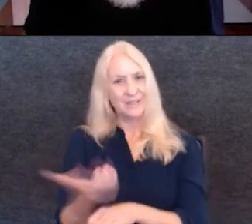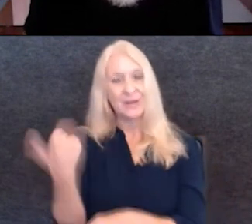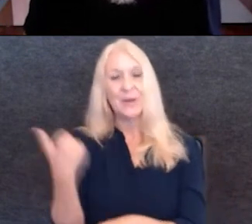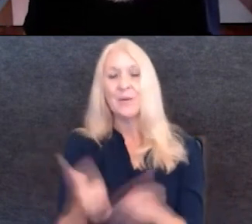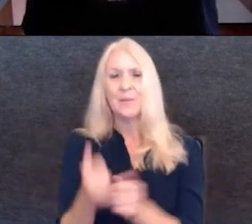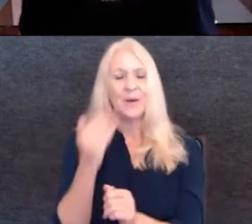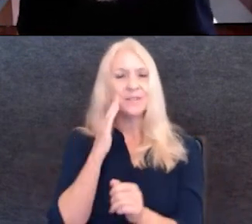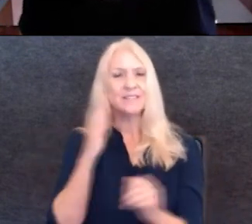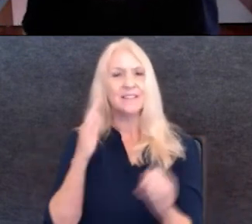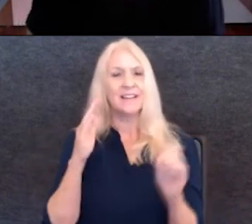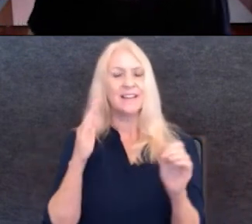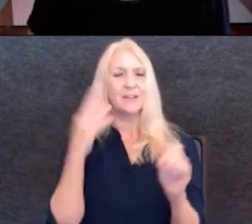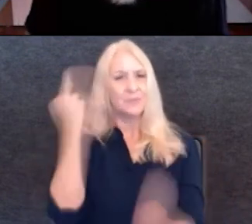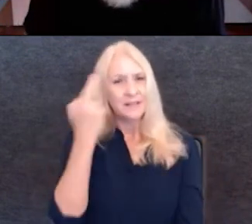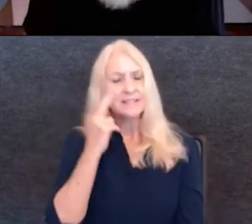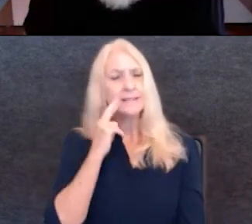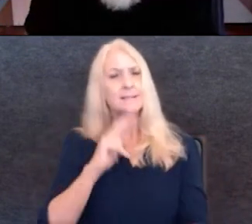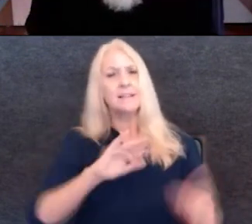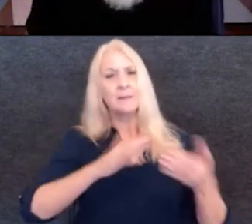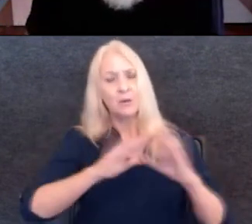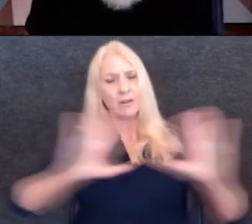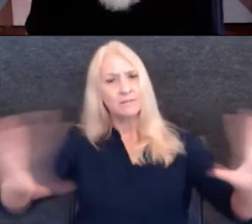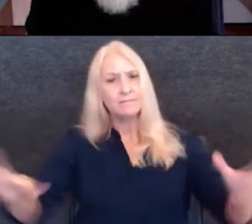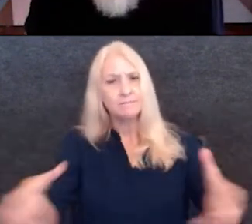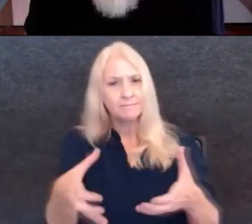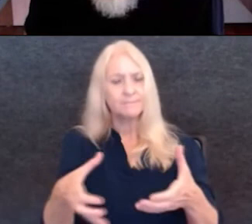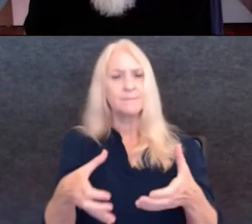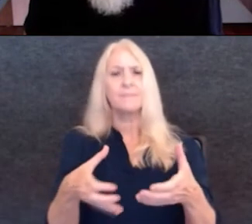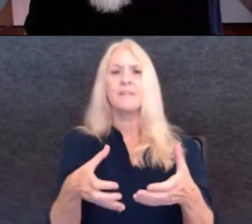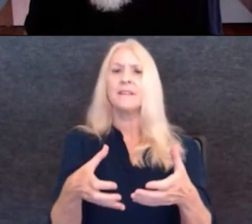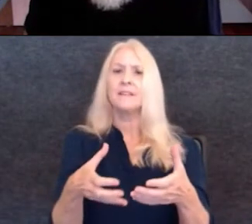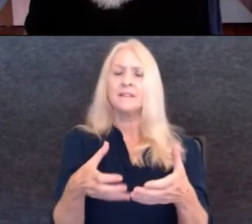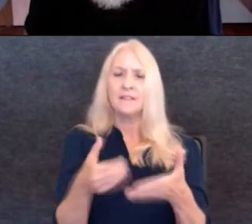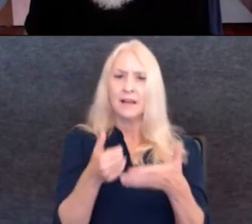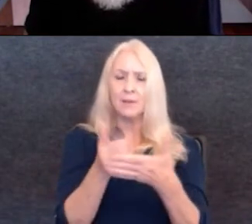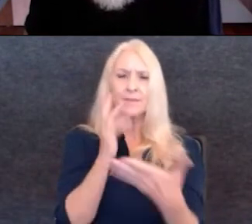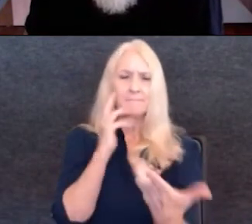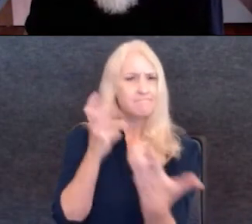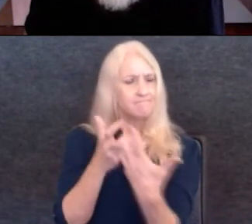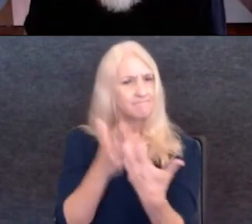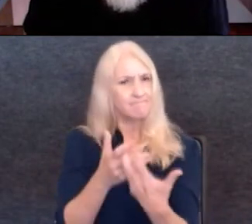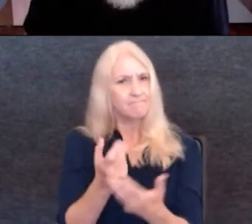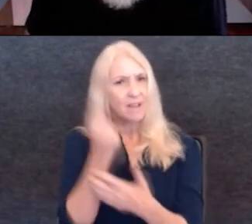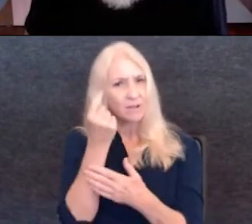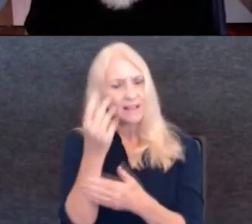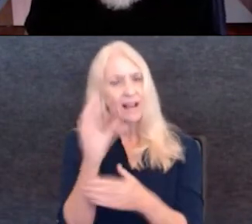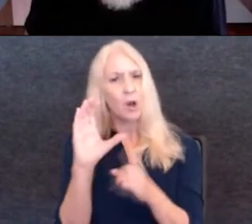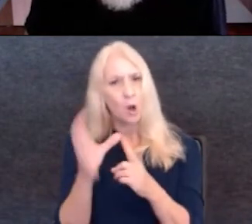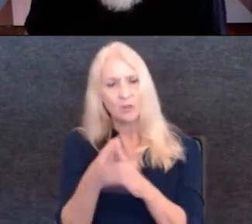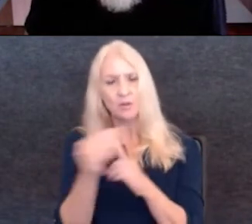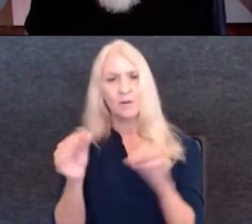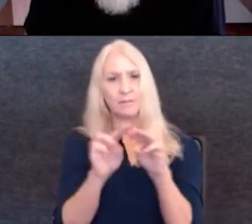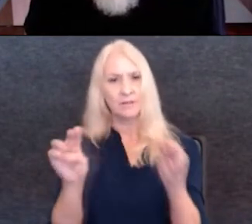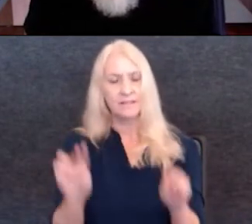bring the community to gather around culture or to integrate the community around the museum, no,